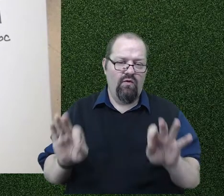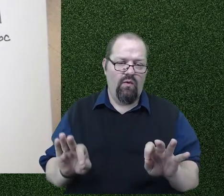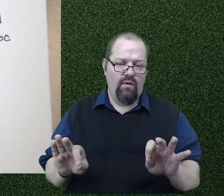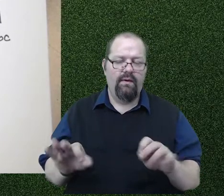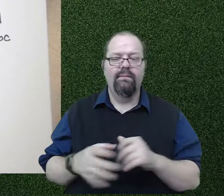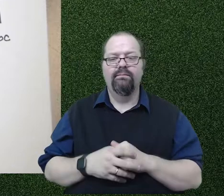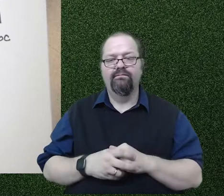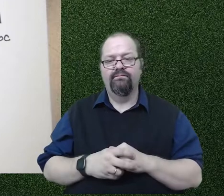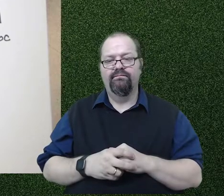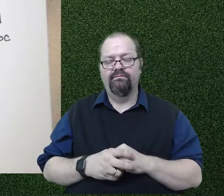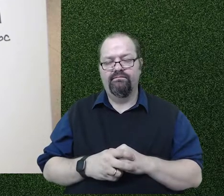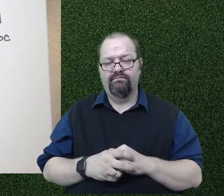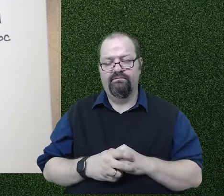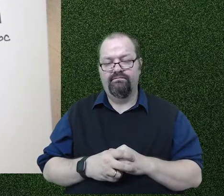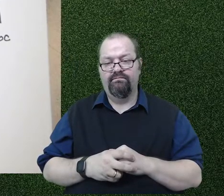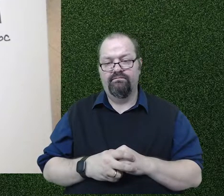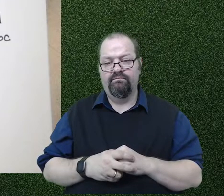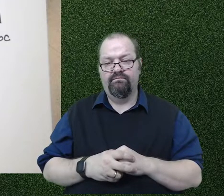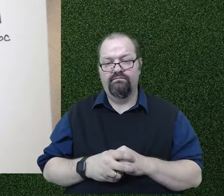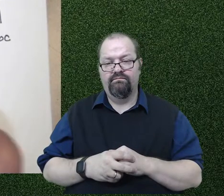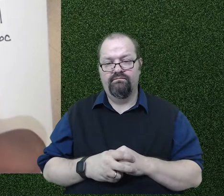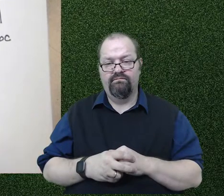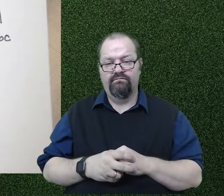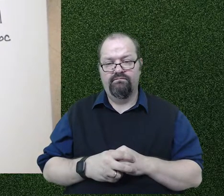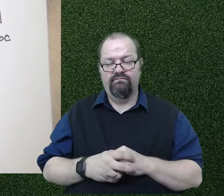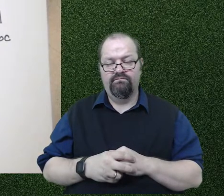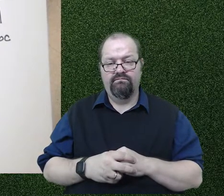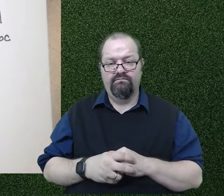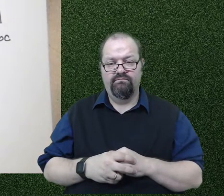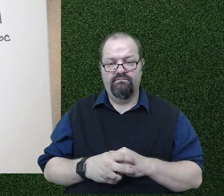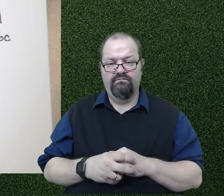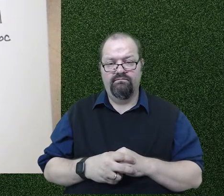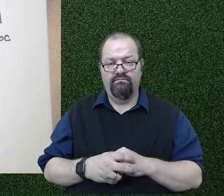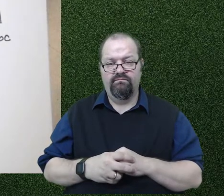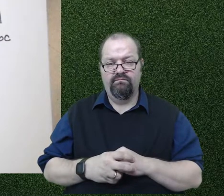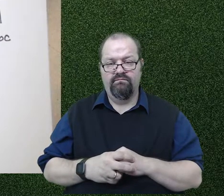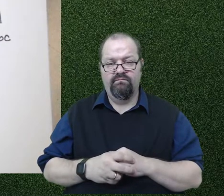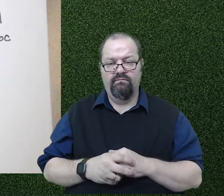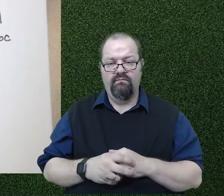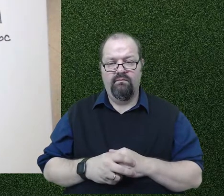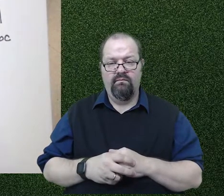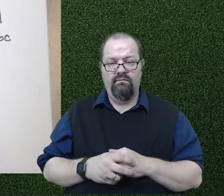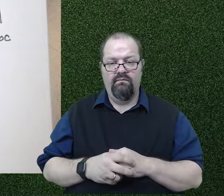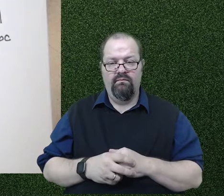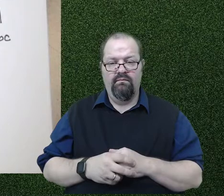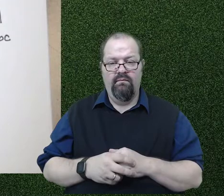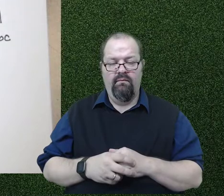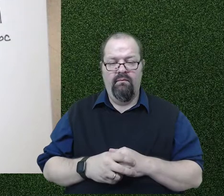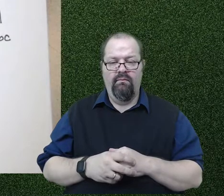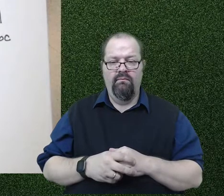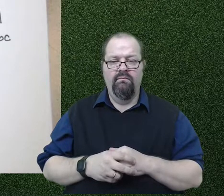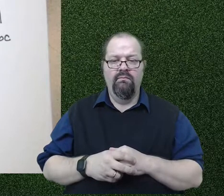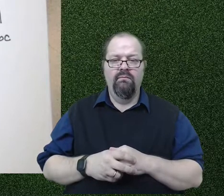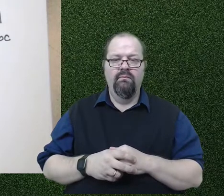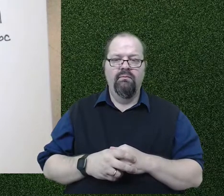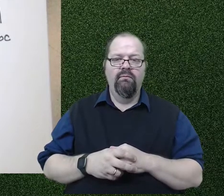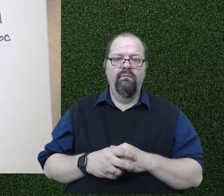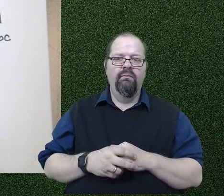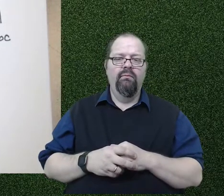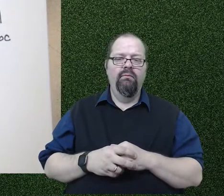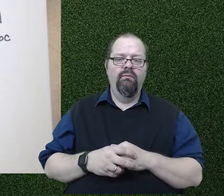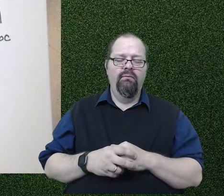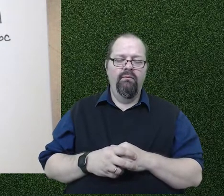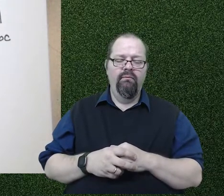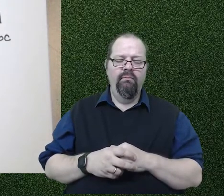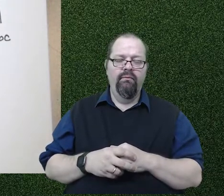U2 times V3, or V sub 3, however you prefer, this times this, minus this